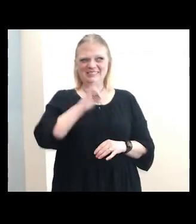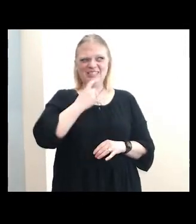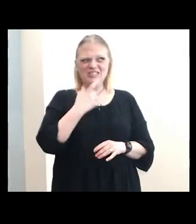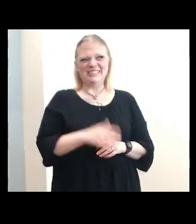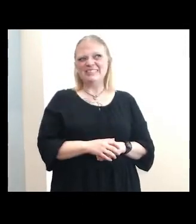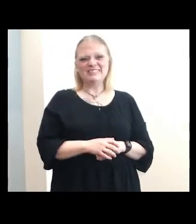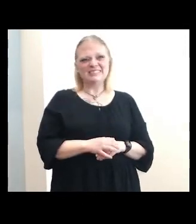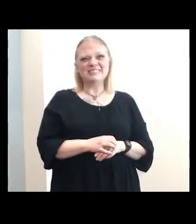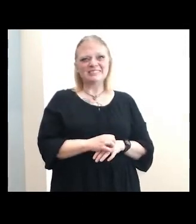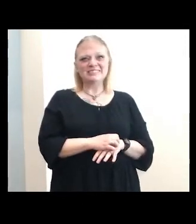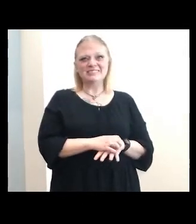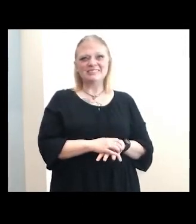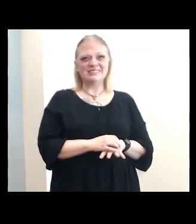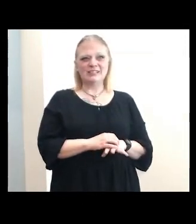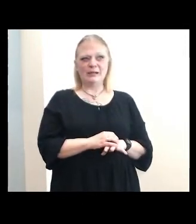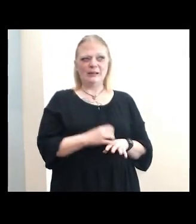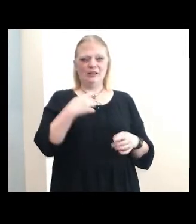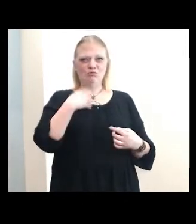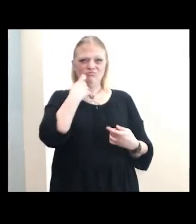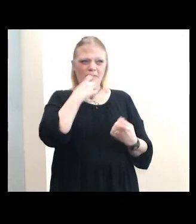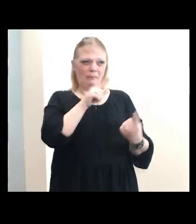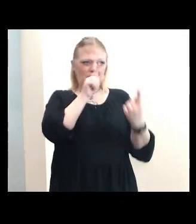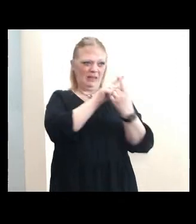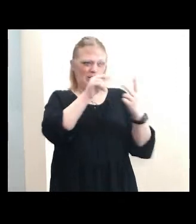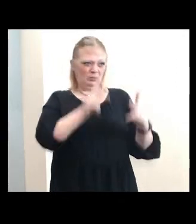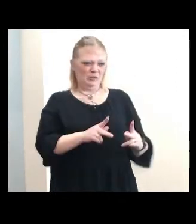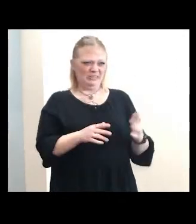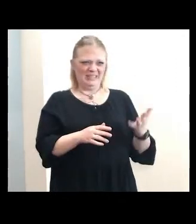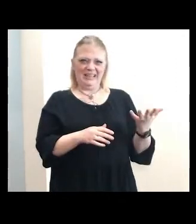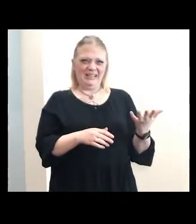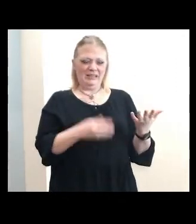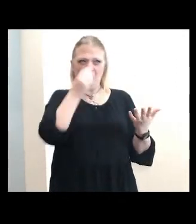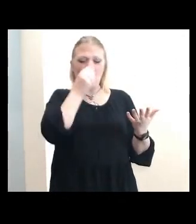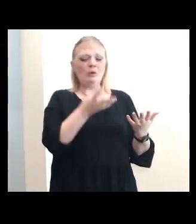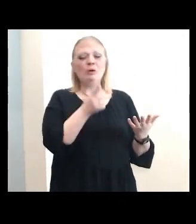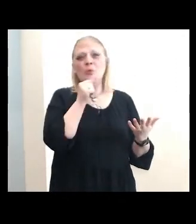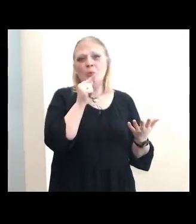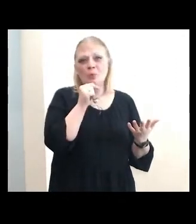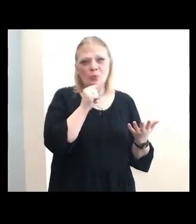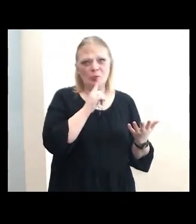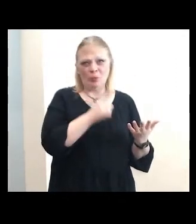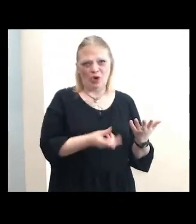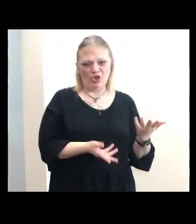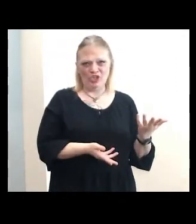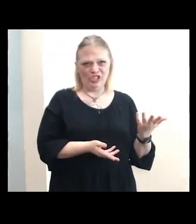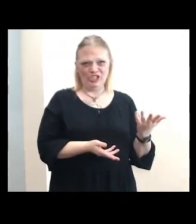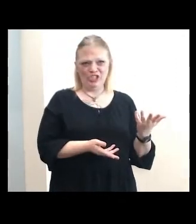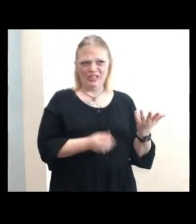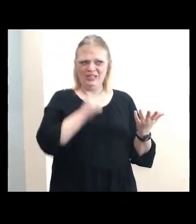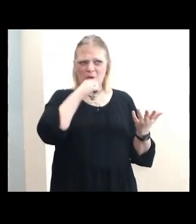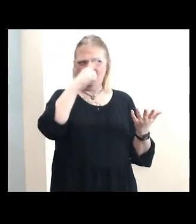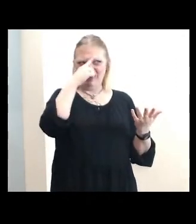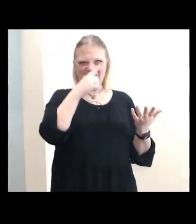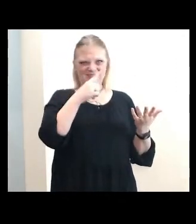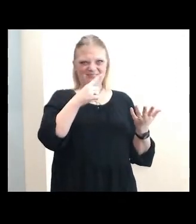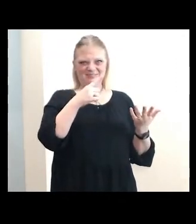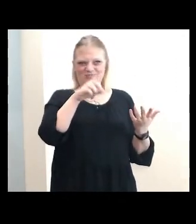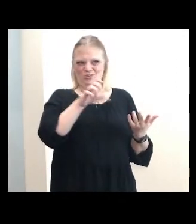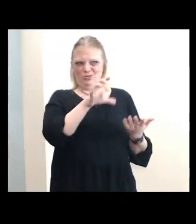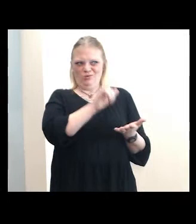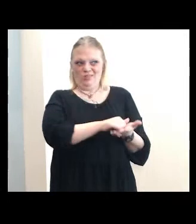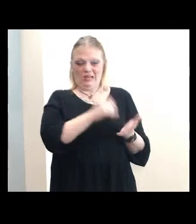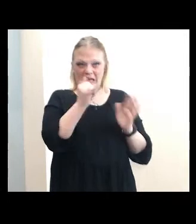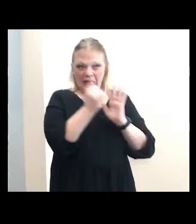seriously. You just meet the person, and I don't care who you are. I don't think that's what you should do.